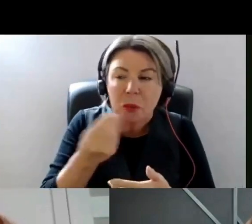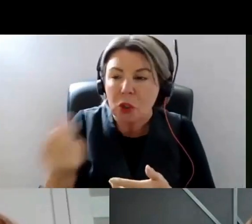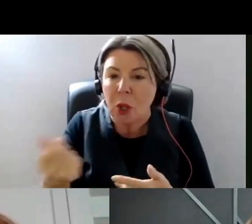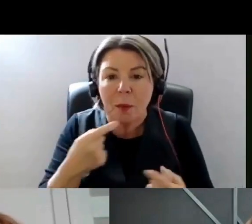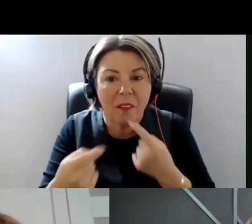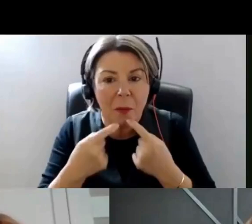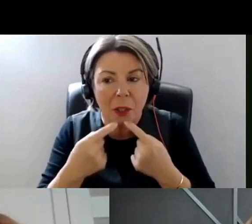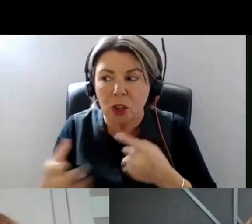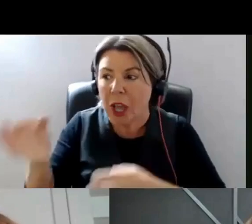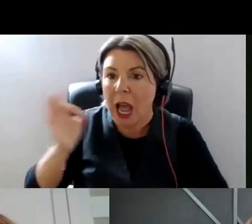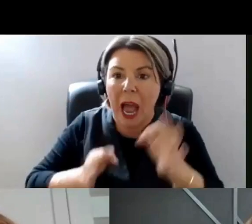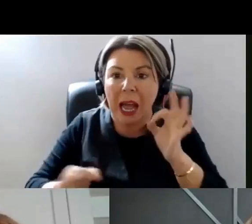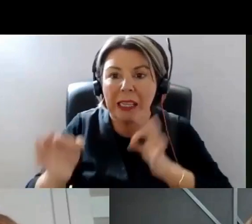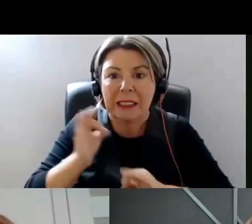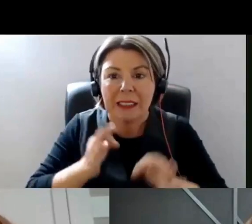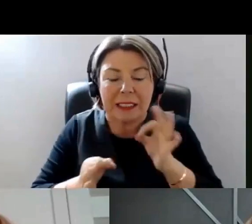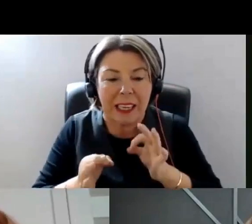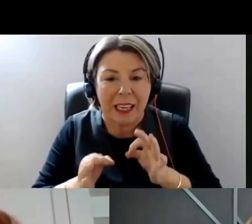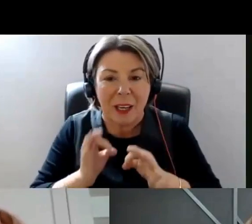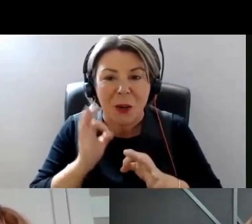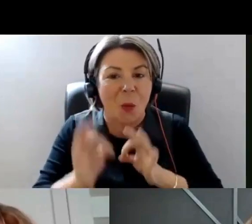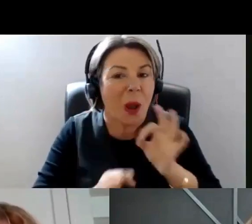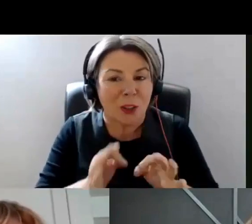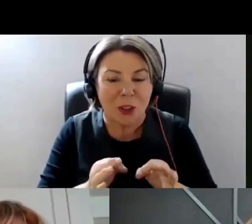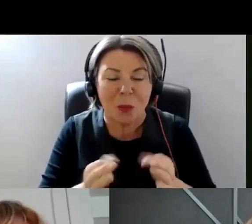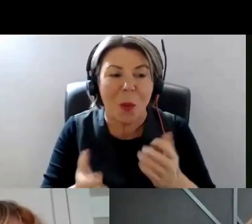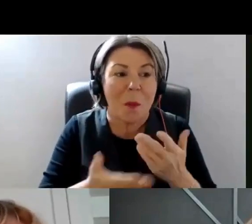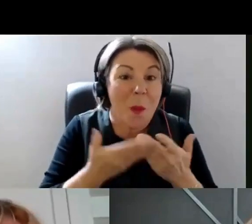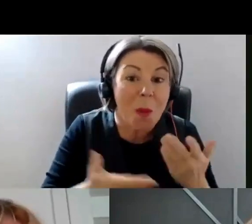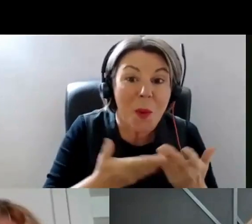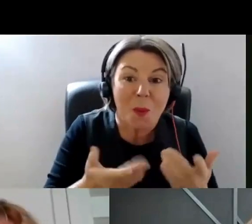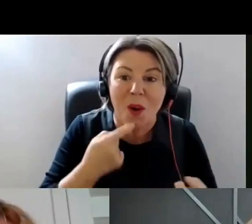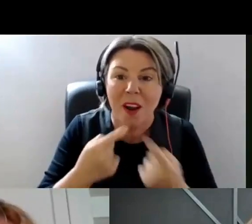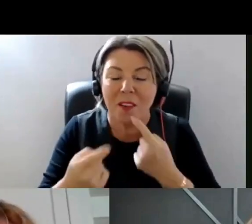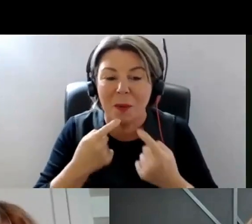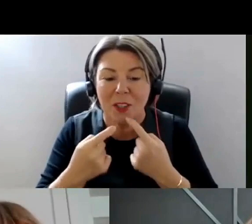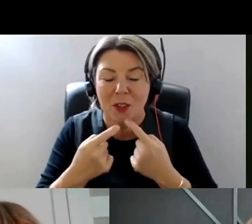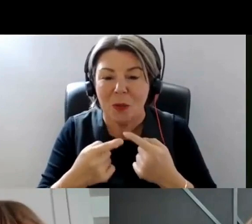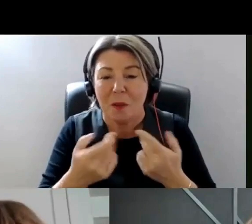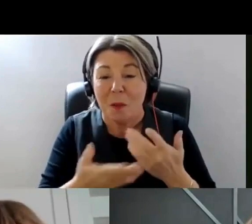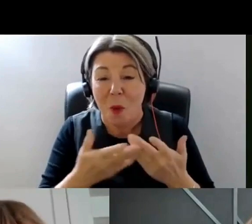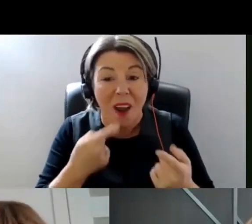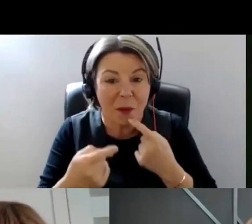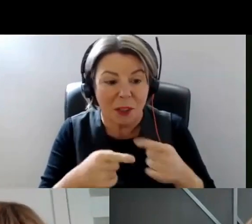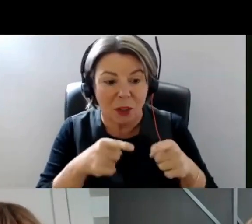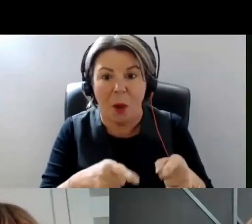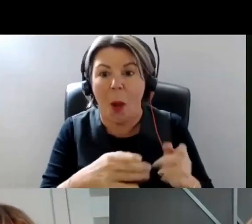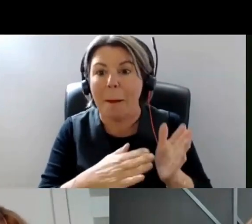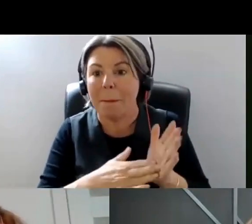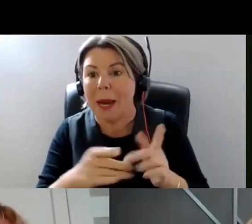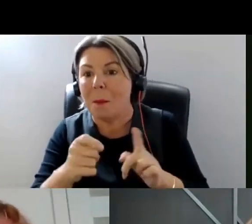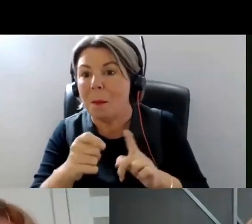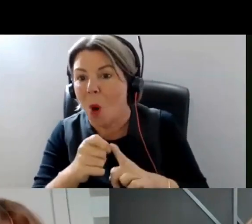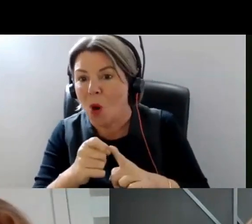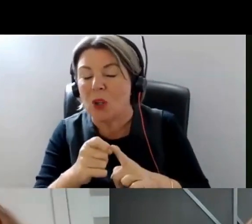ask questions. I mean, I think increasingly we get more and more information around things like menopause, but women still